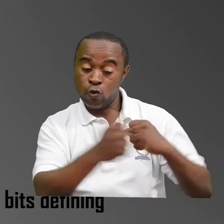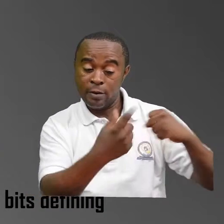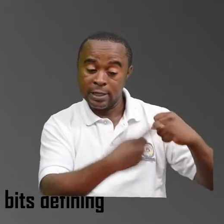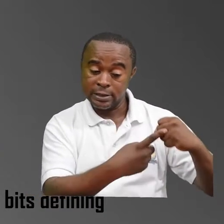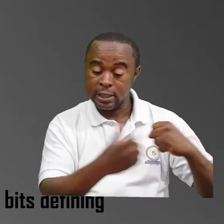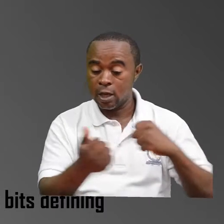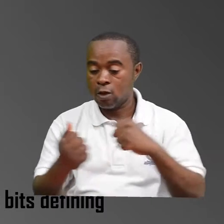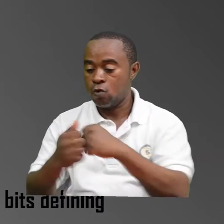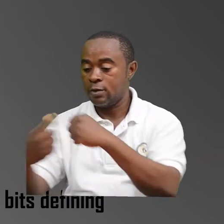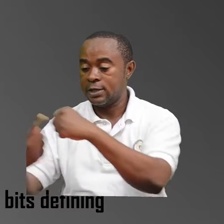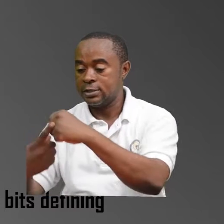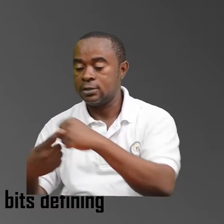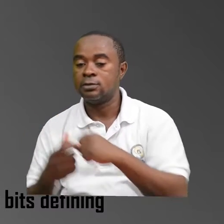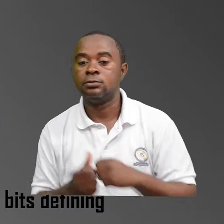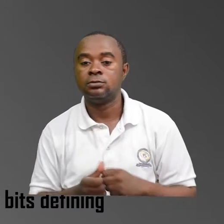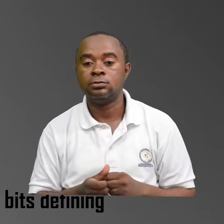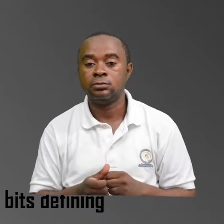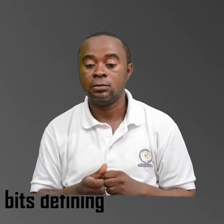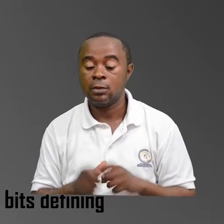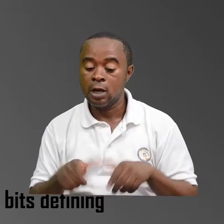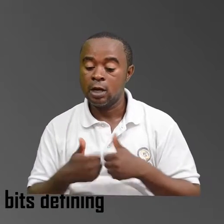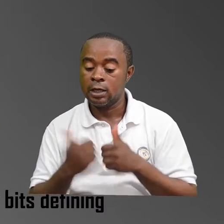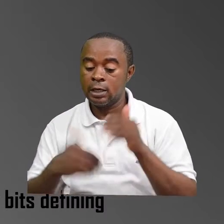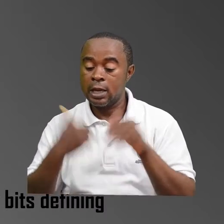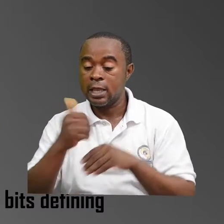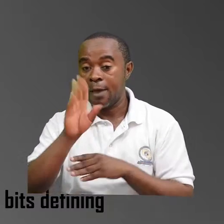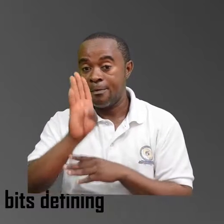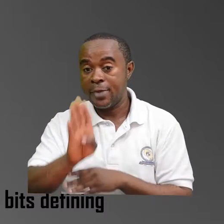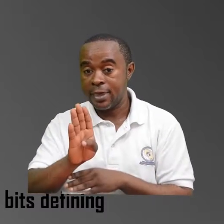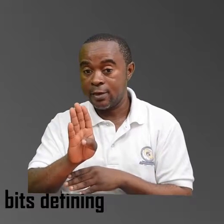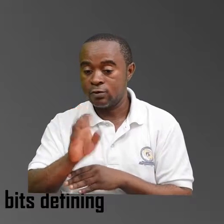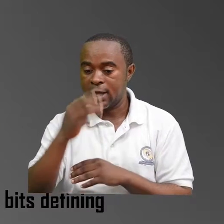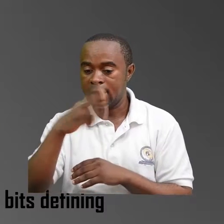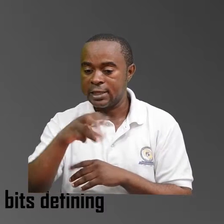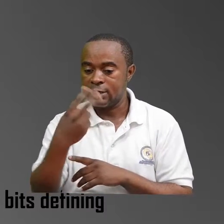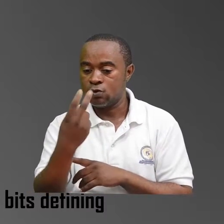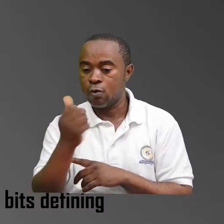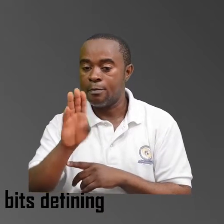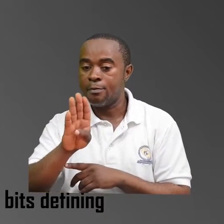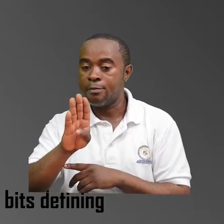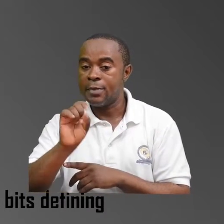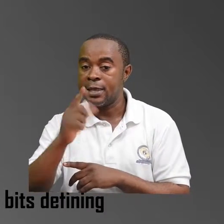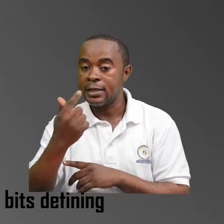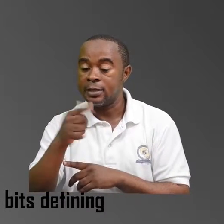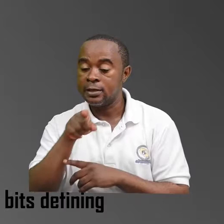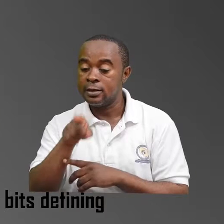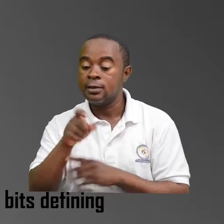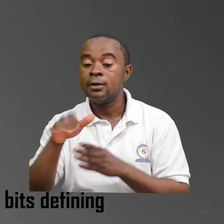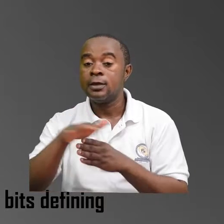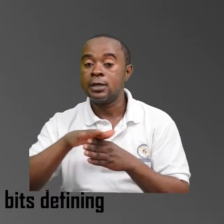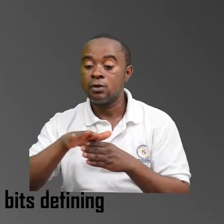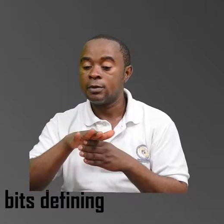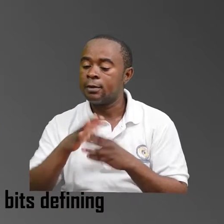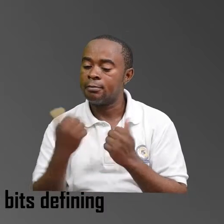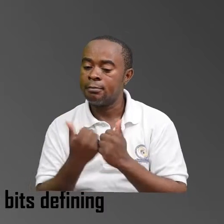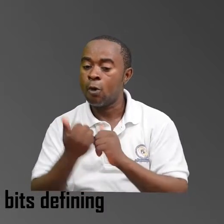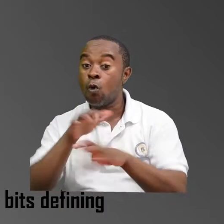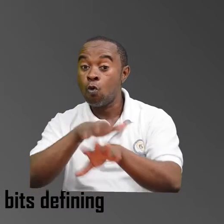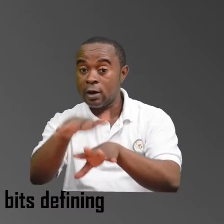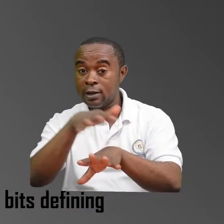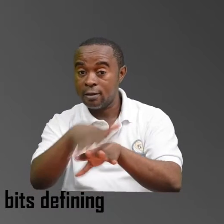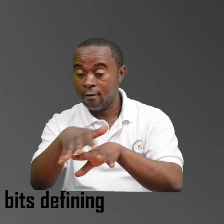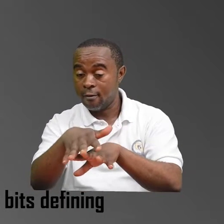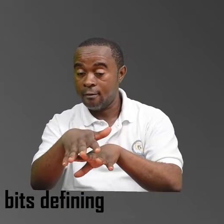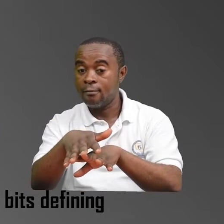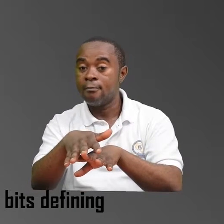host. And also if you convert the first octet or the first byte for class B, you'll get